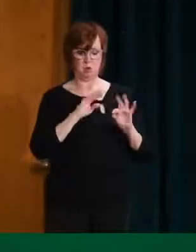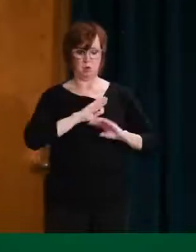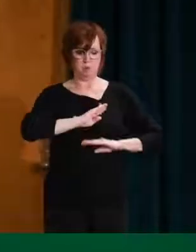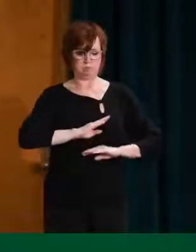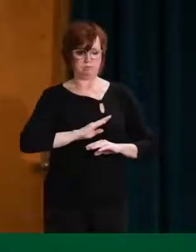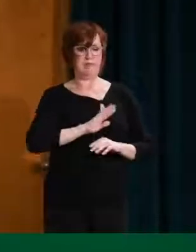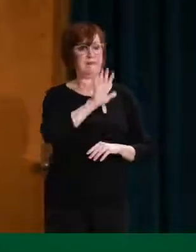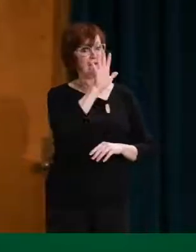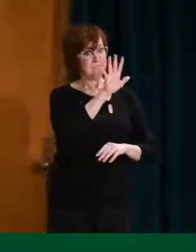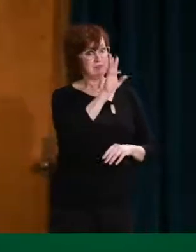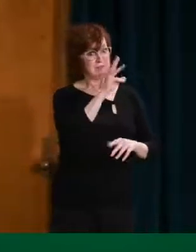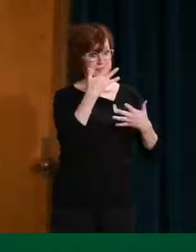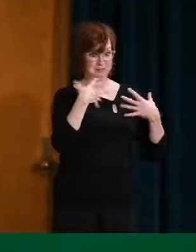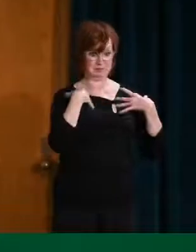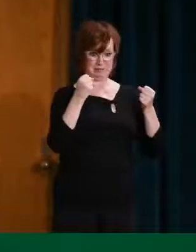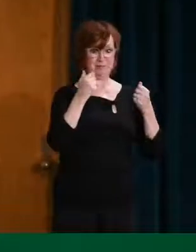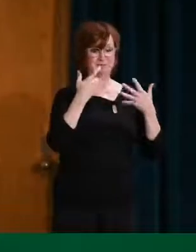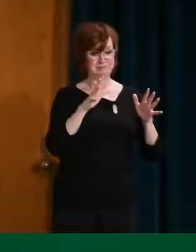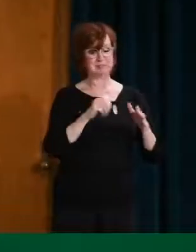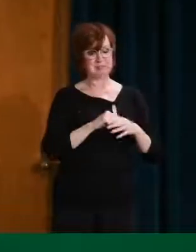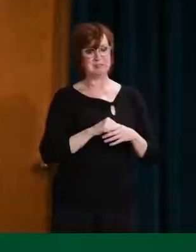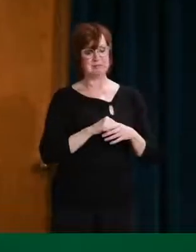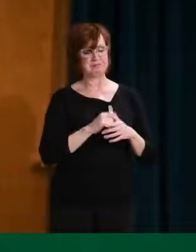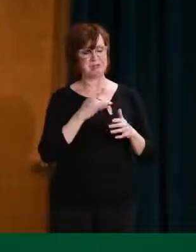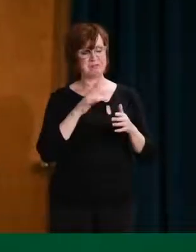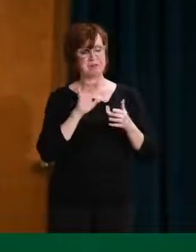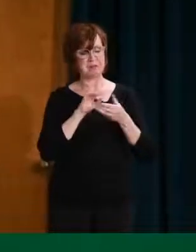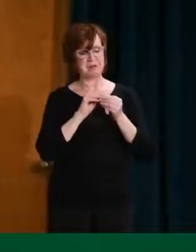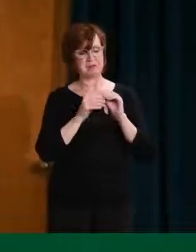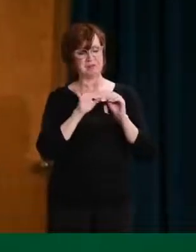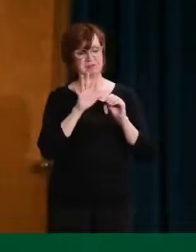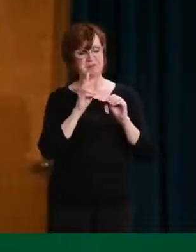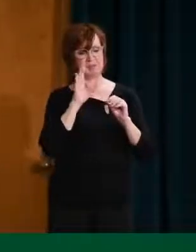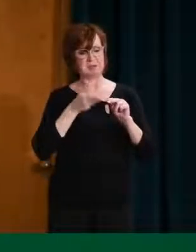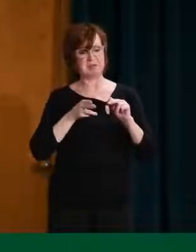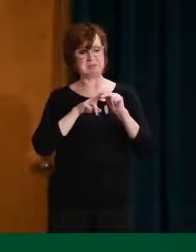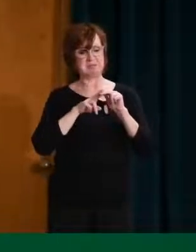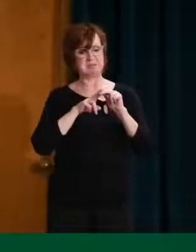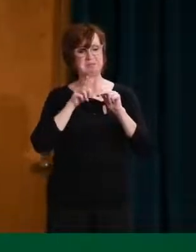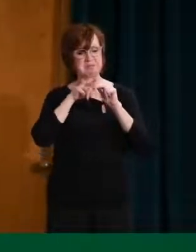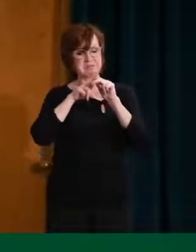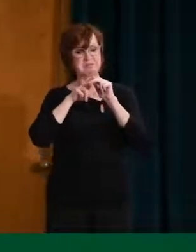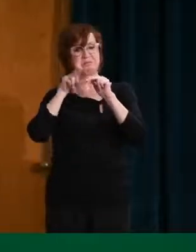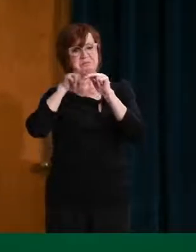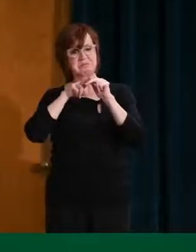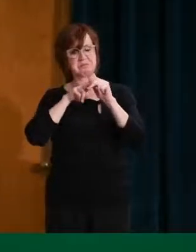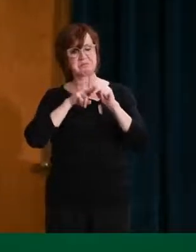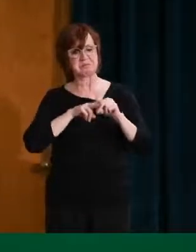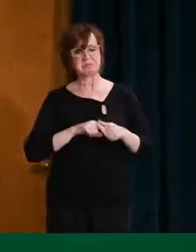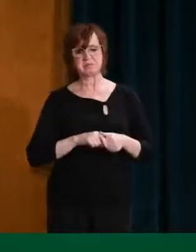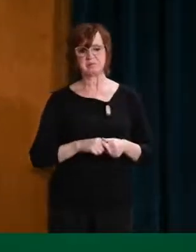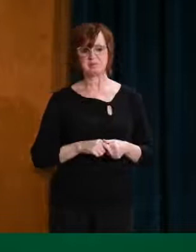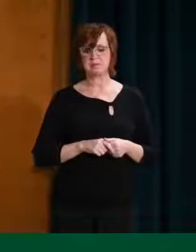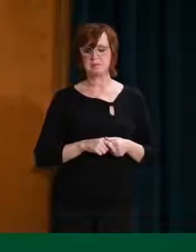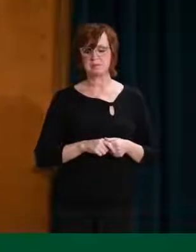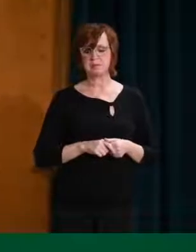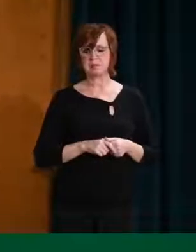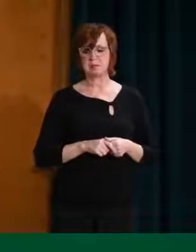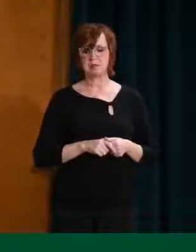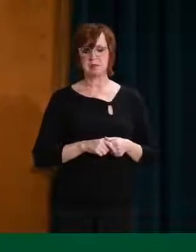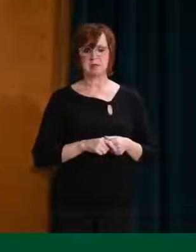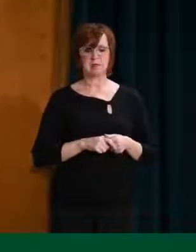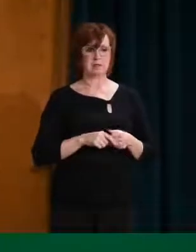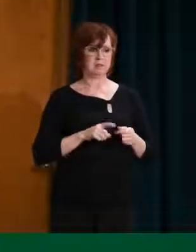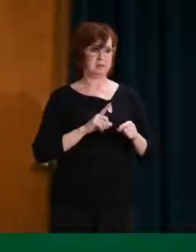36 individuals who have recovered, and we expect to see that number rise. Obviously, there's a lot of research happening right now through